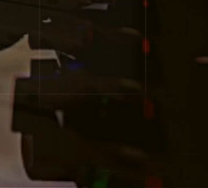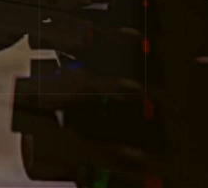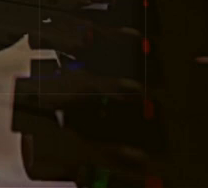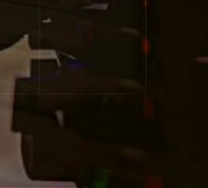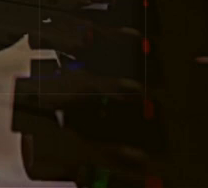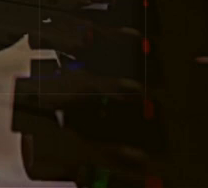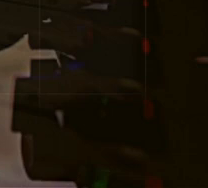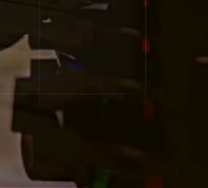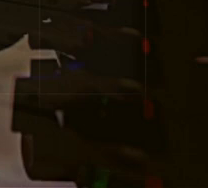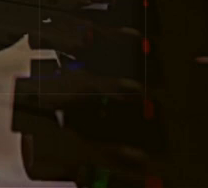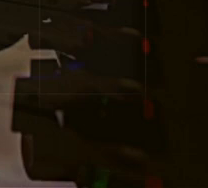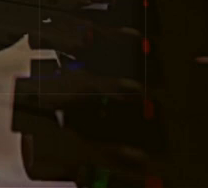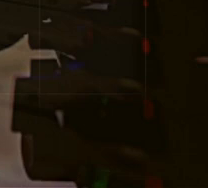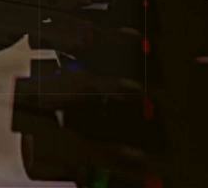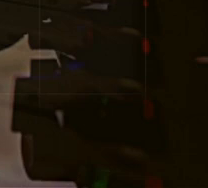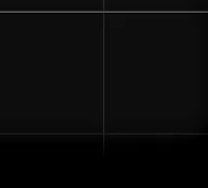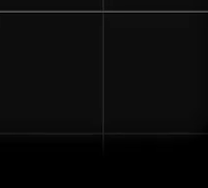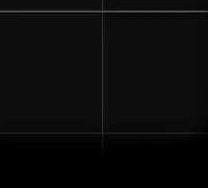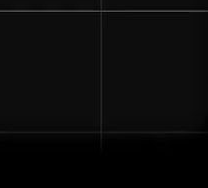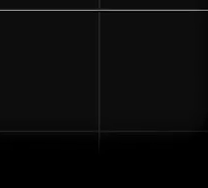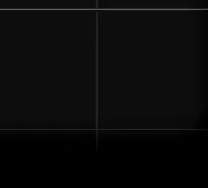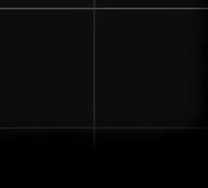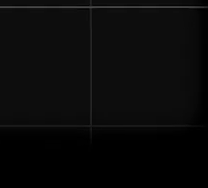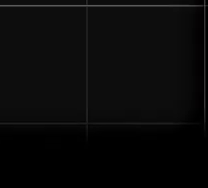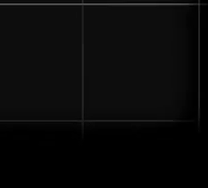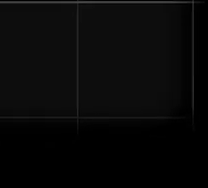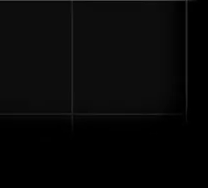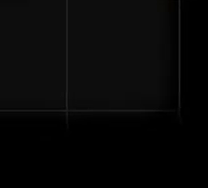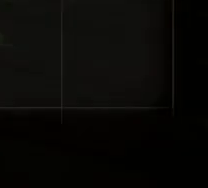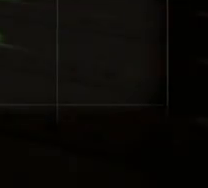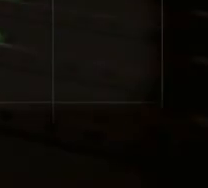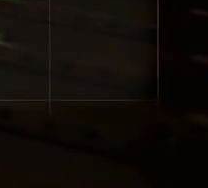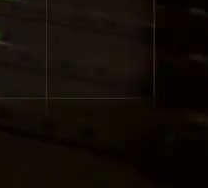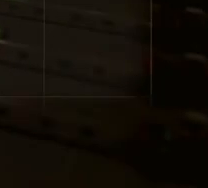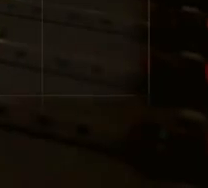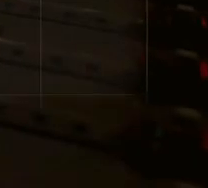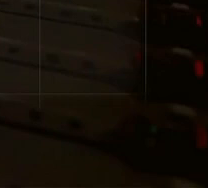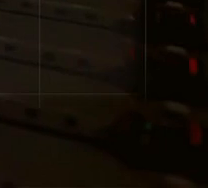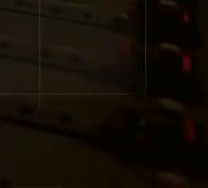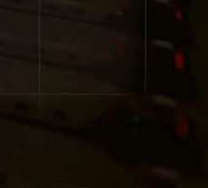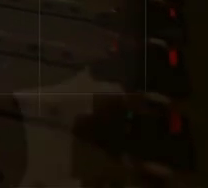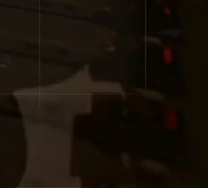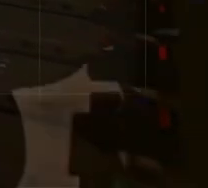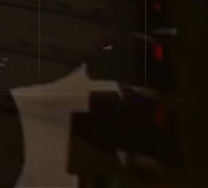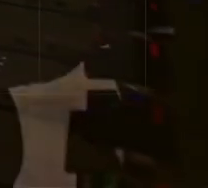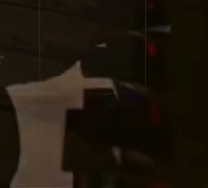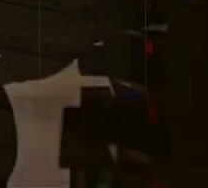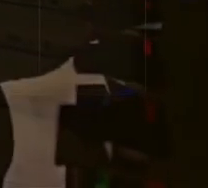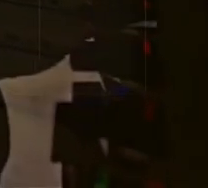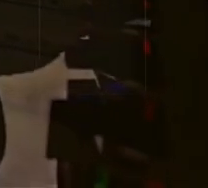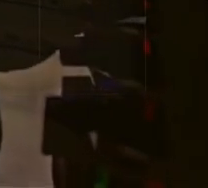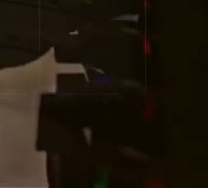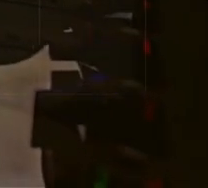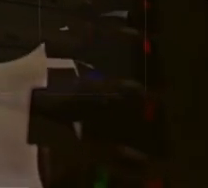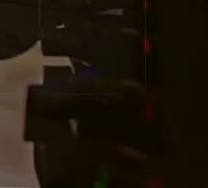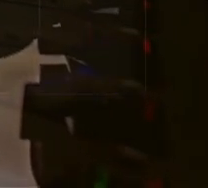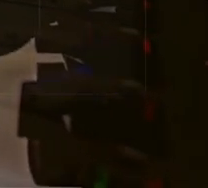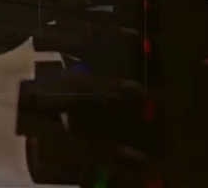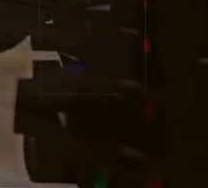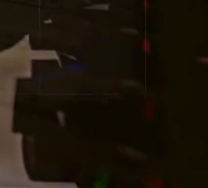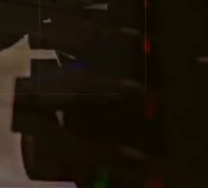he the everlasting father he is the king of Glory I'm glad I know who Jesus